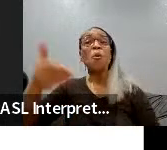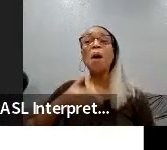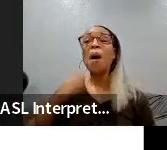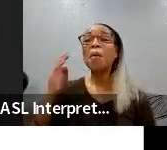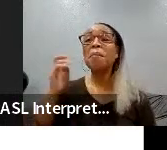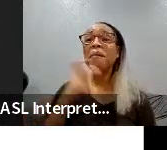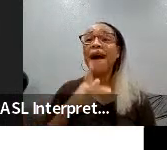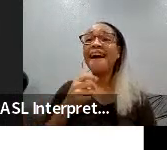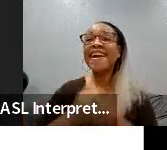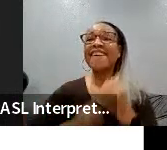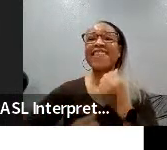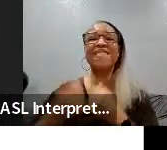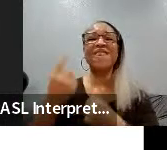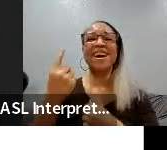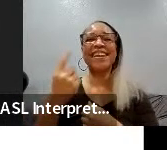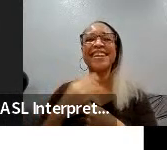everyone.